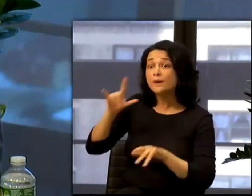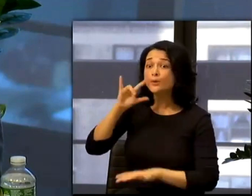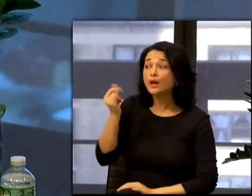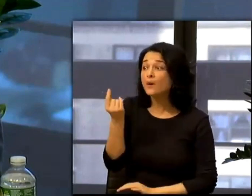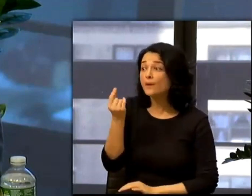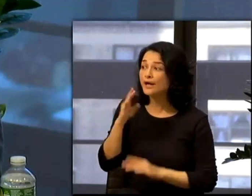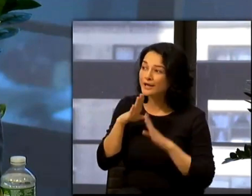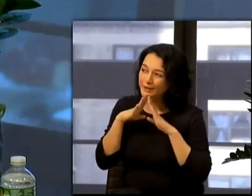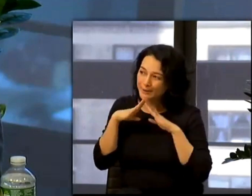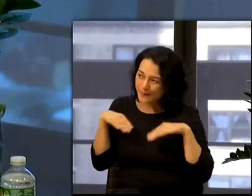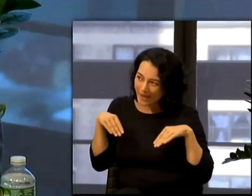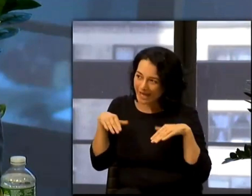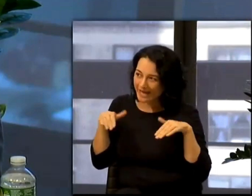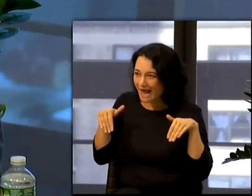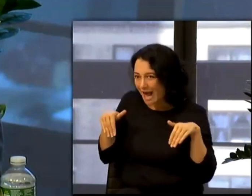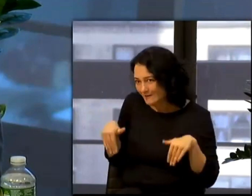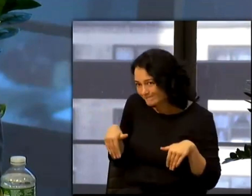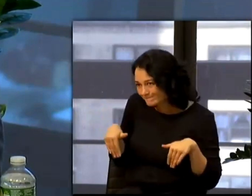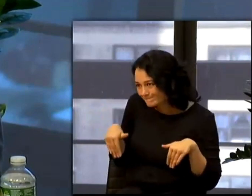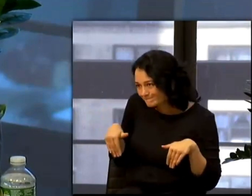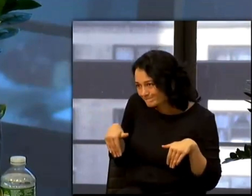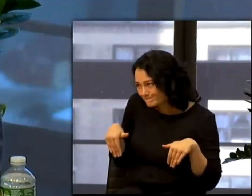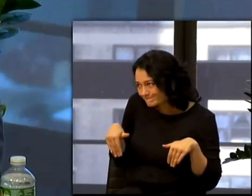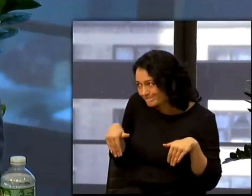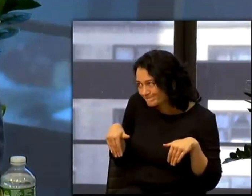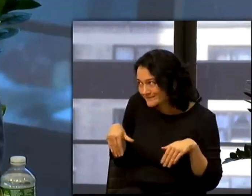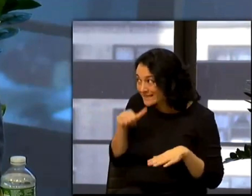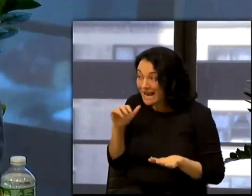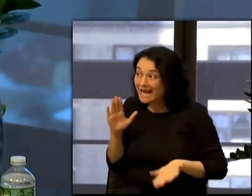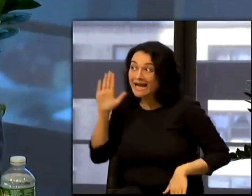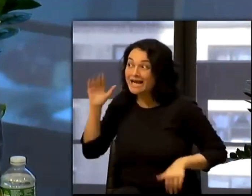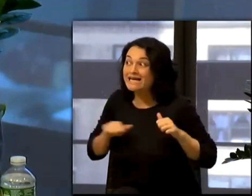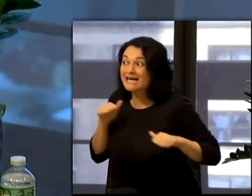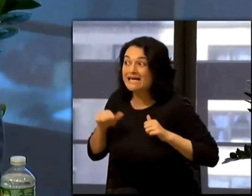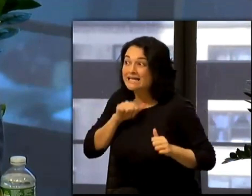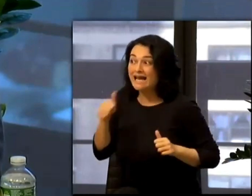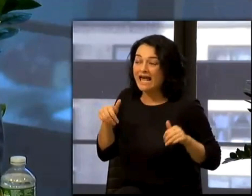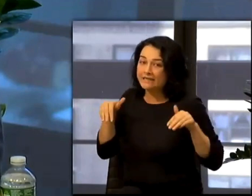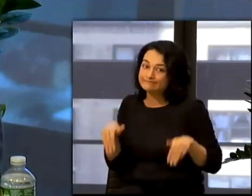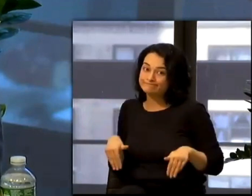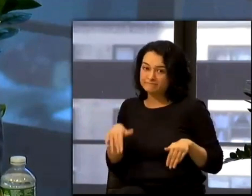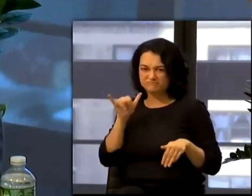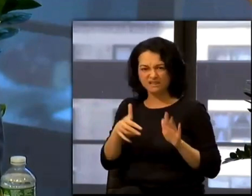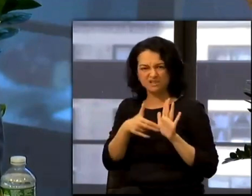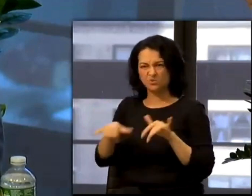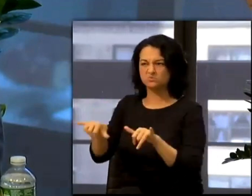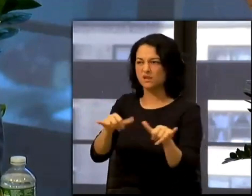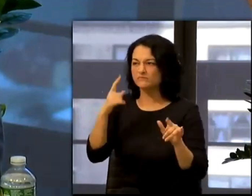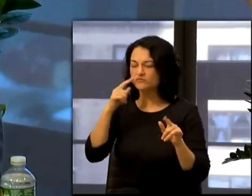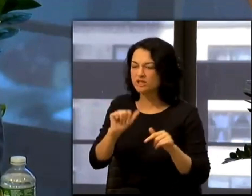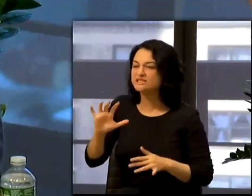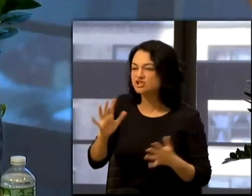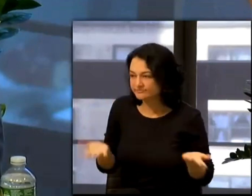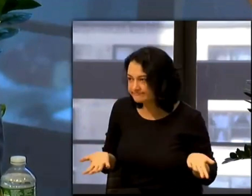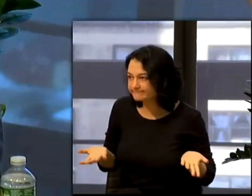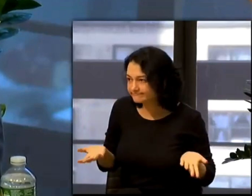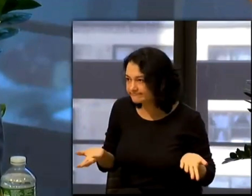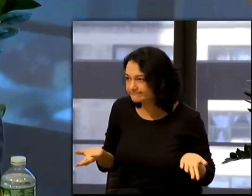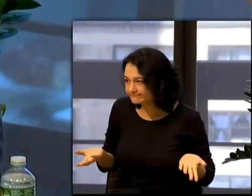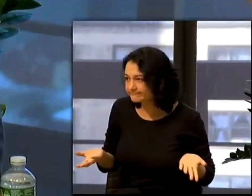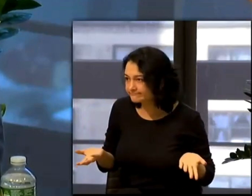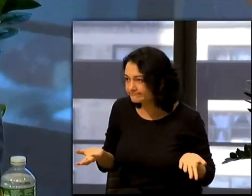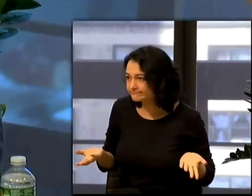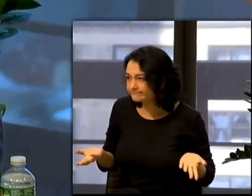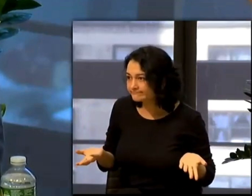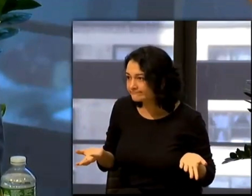an incident. And sadly, some of this is true in terms of what the numbers bear